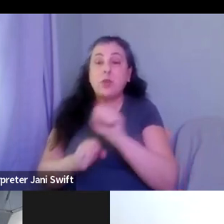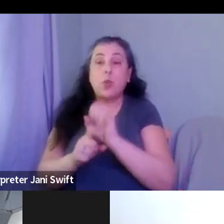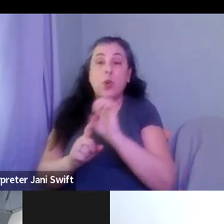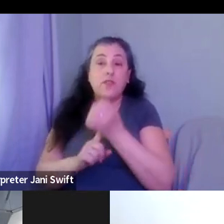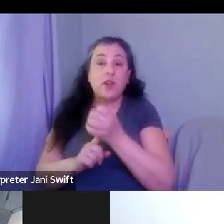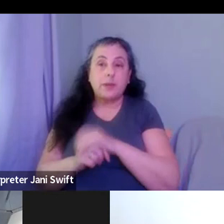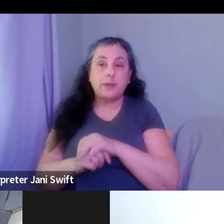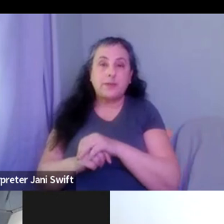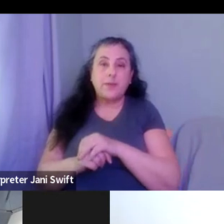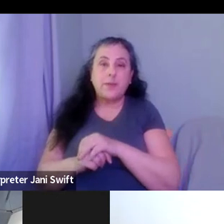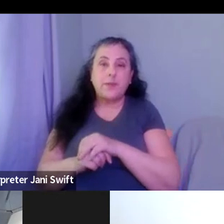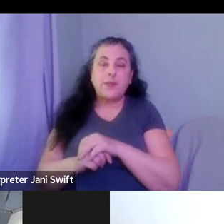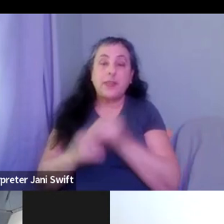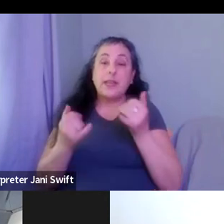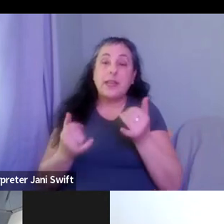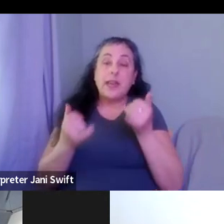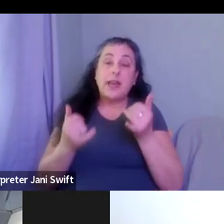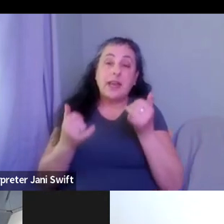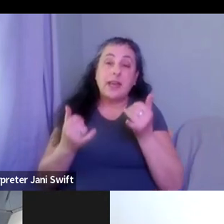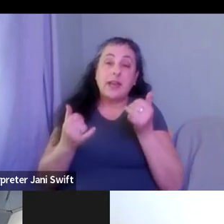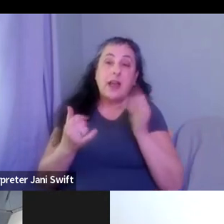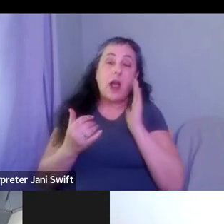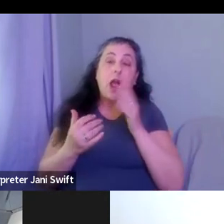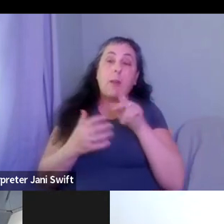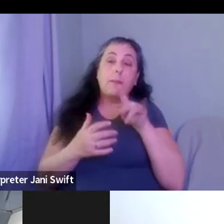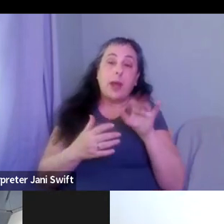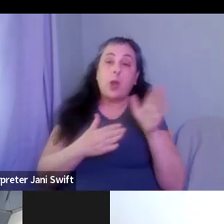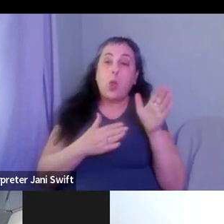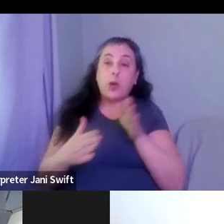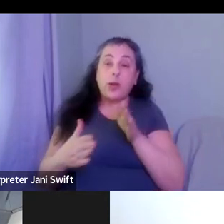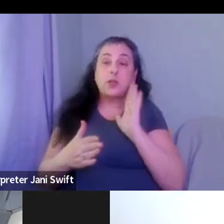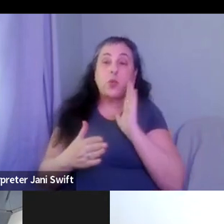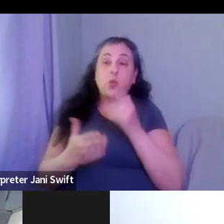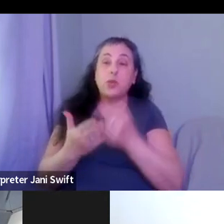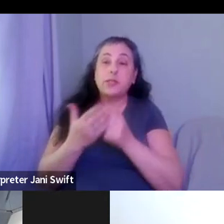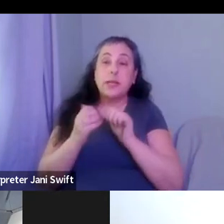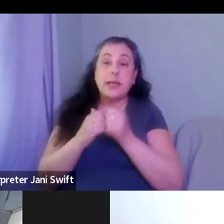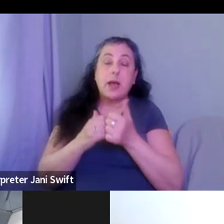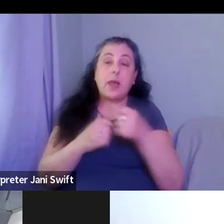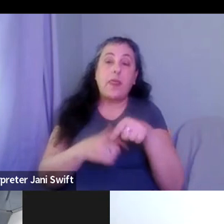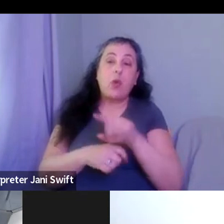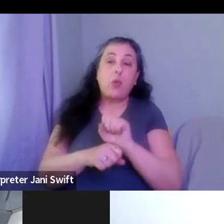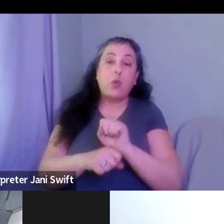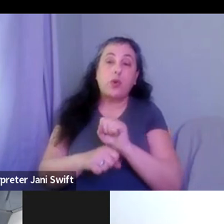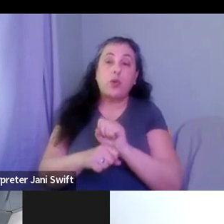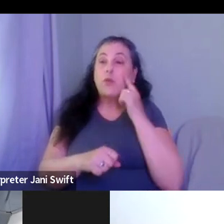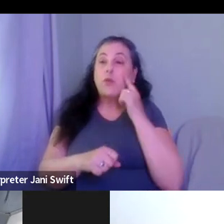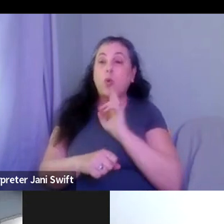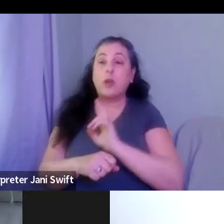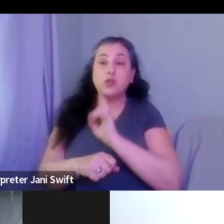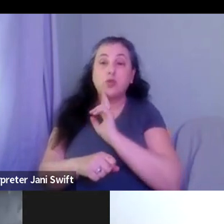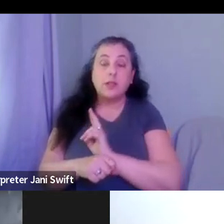environment. Today, our panel of organizers will discuss how they are working for